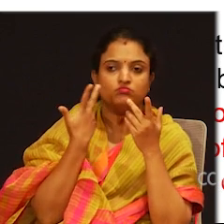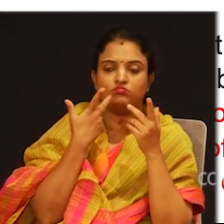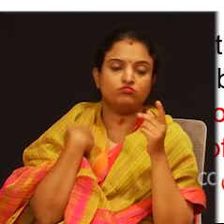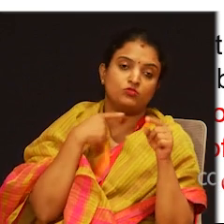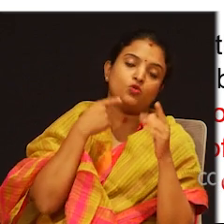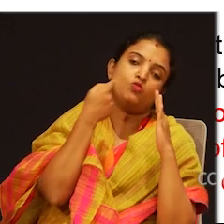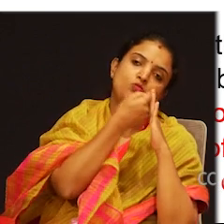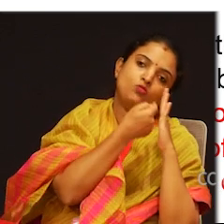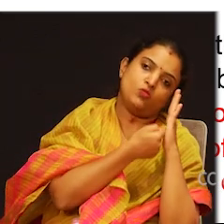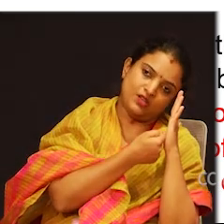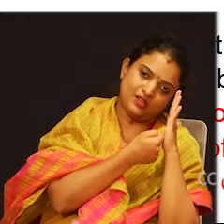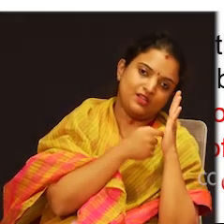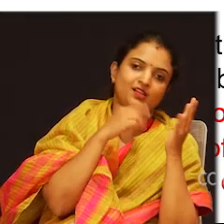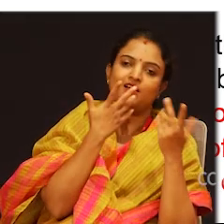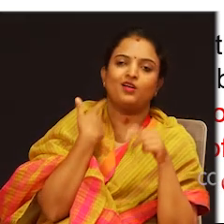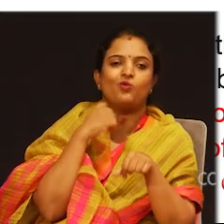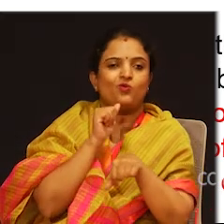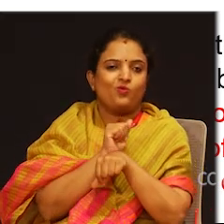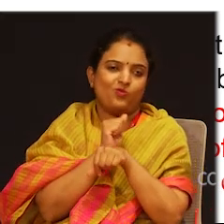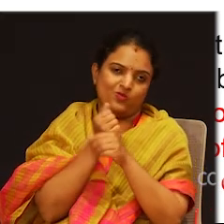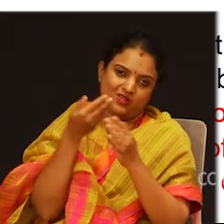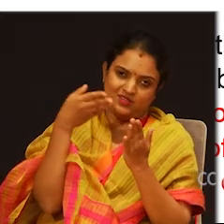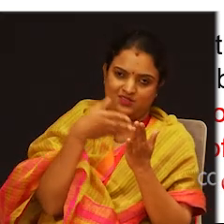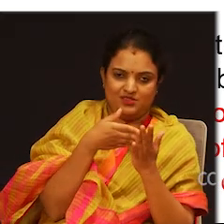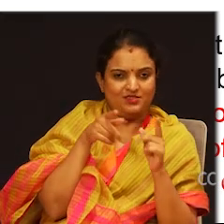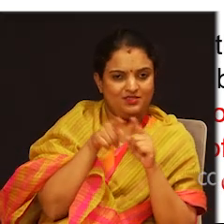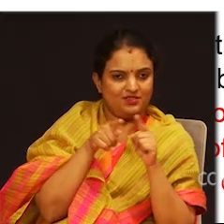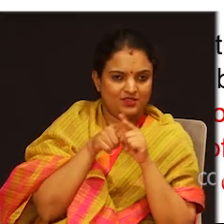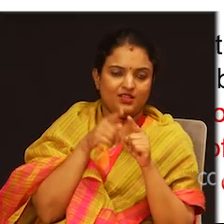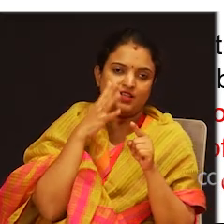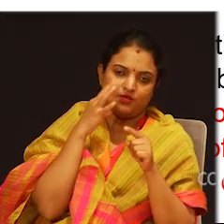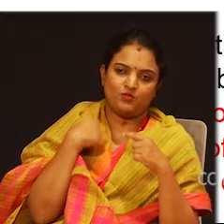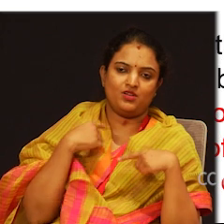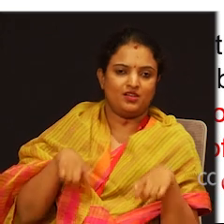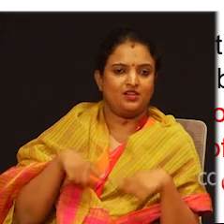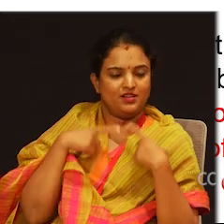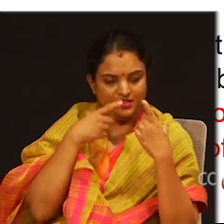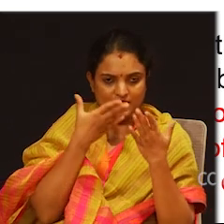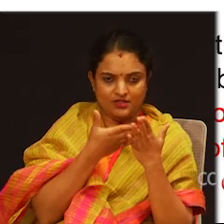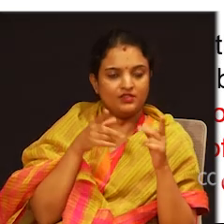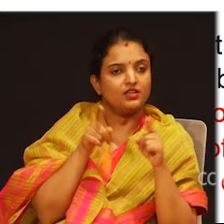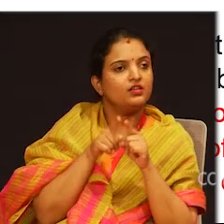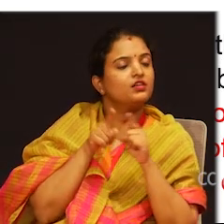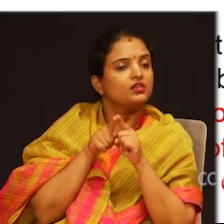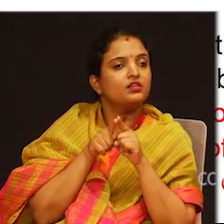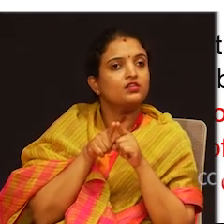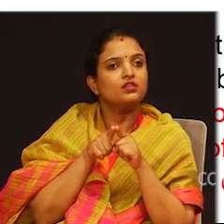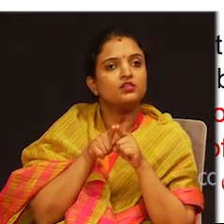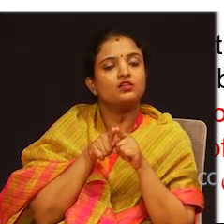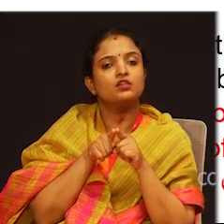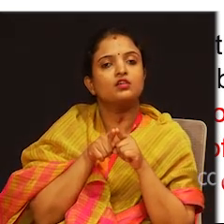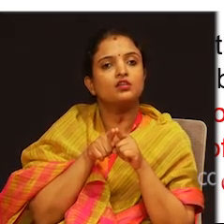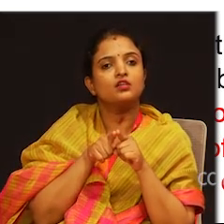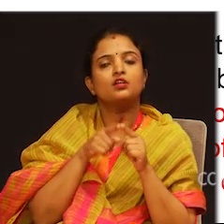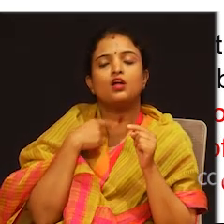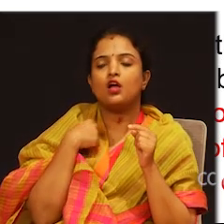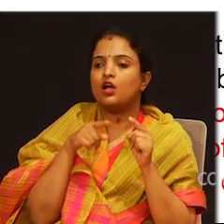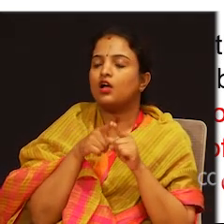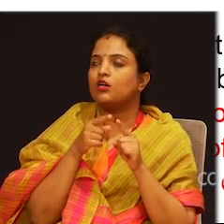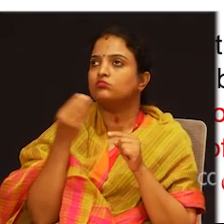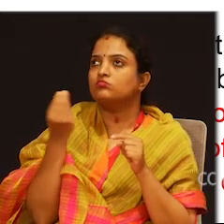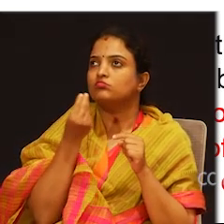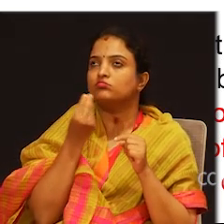from, implementing the policy and formulating it as well. There again, there is a mention of not just a few lakh